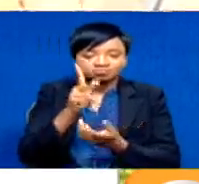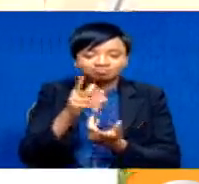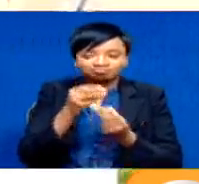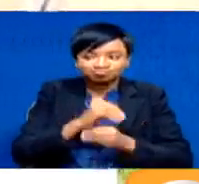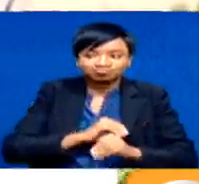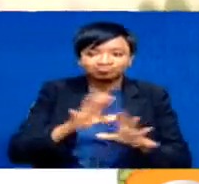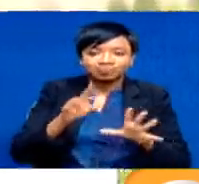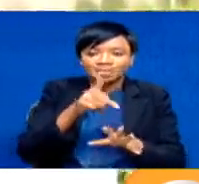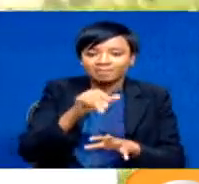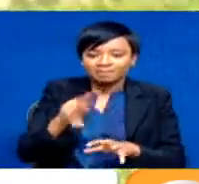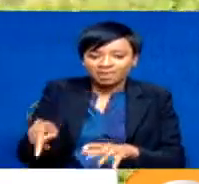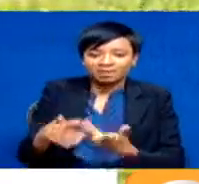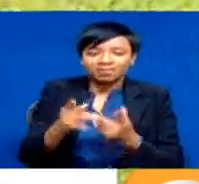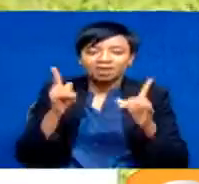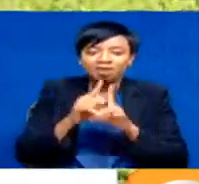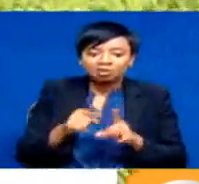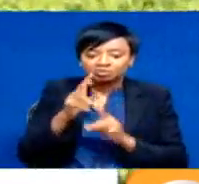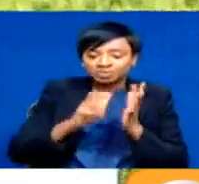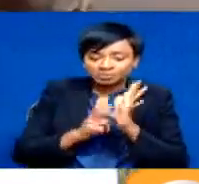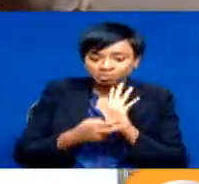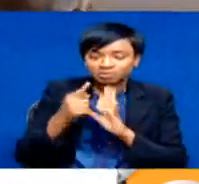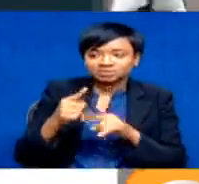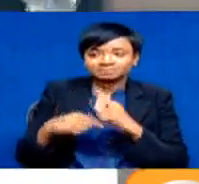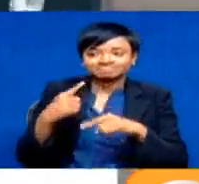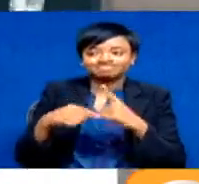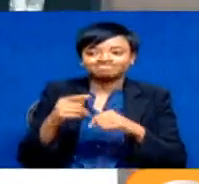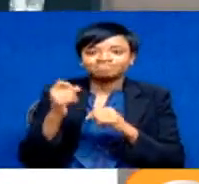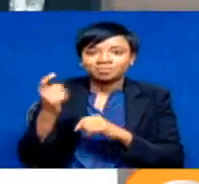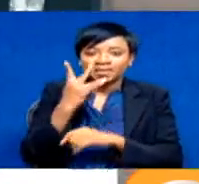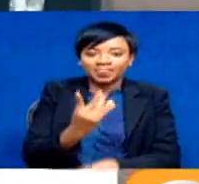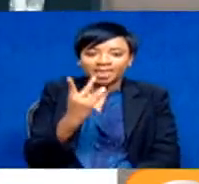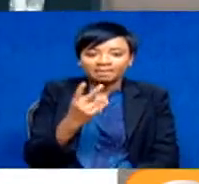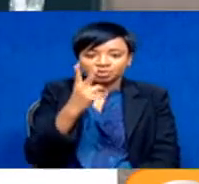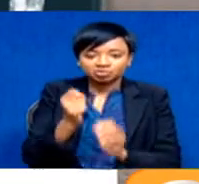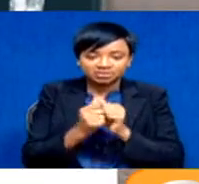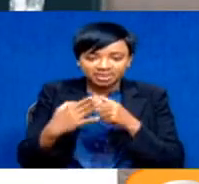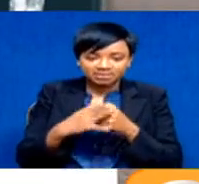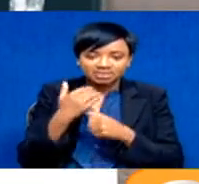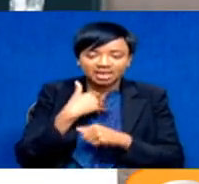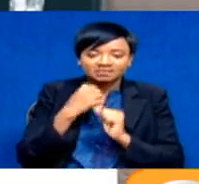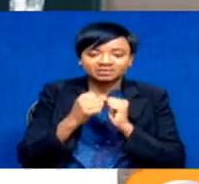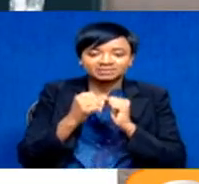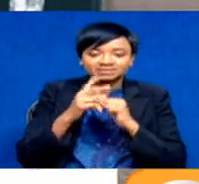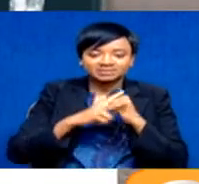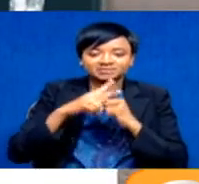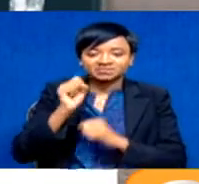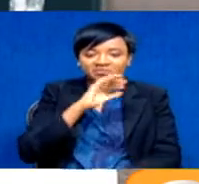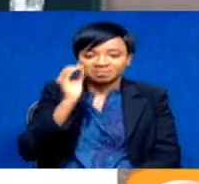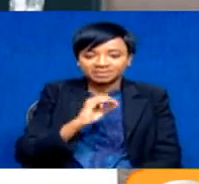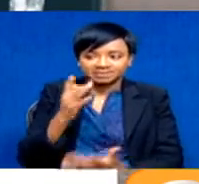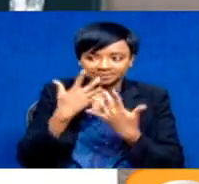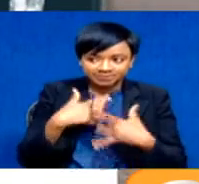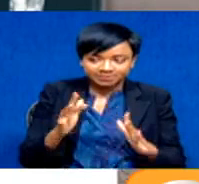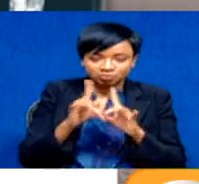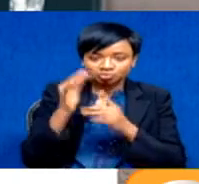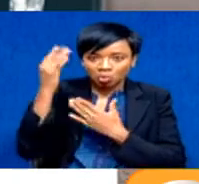there. Despite the objections, the project continued. By April 2019, it was 75% complete, with